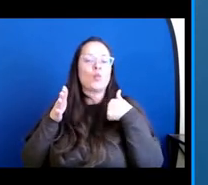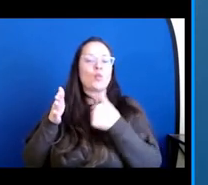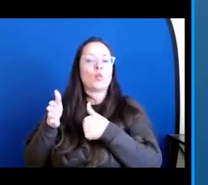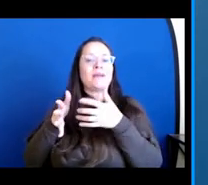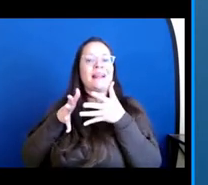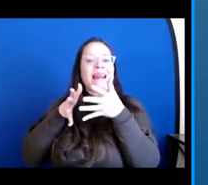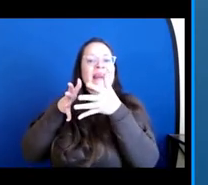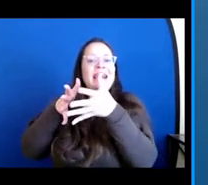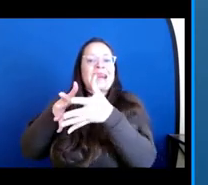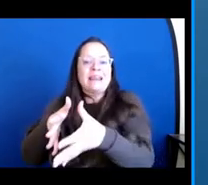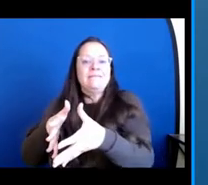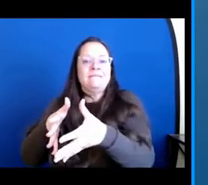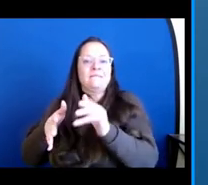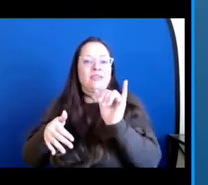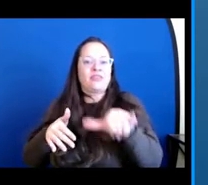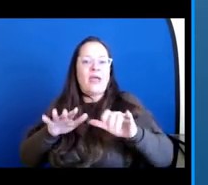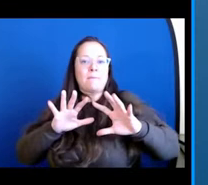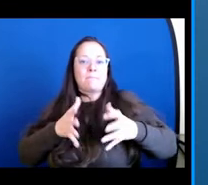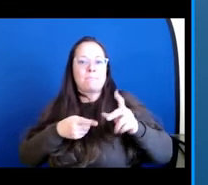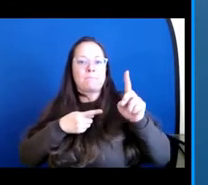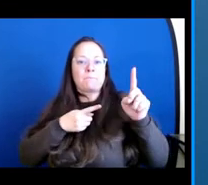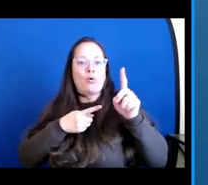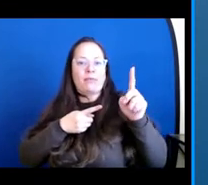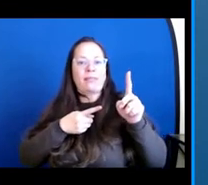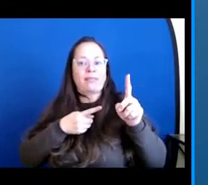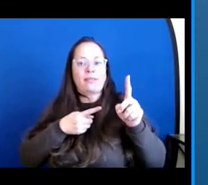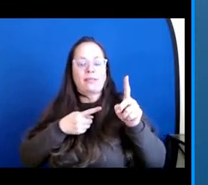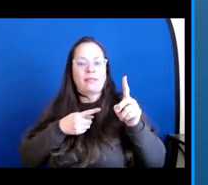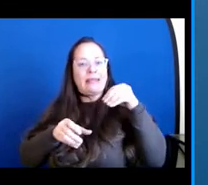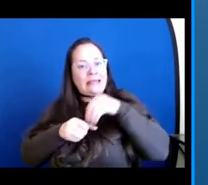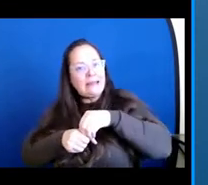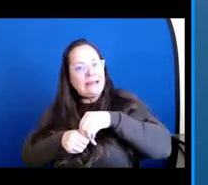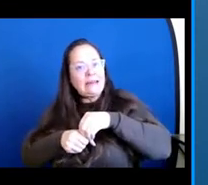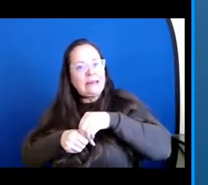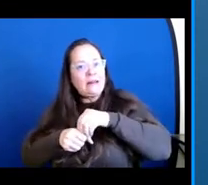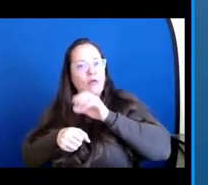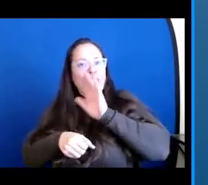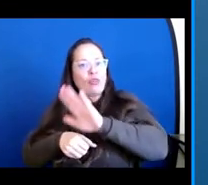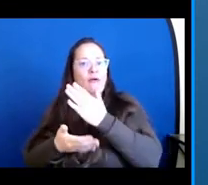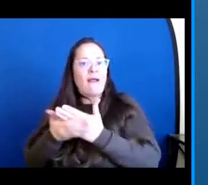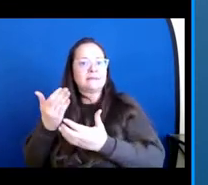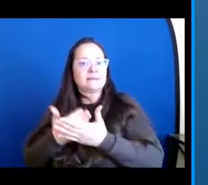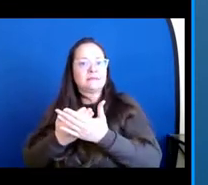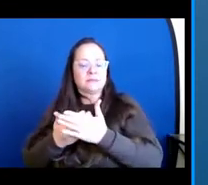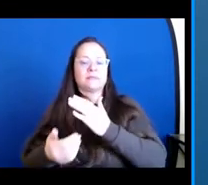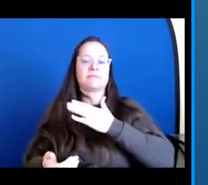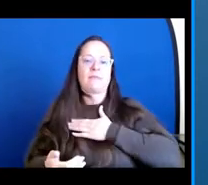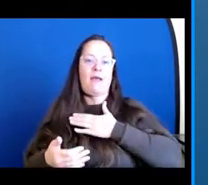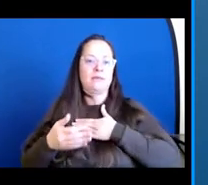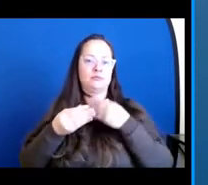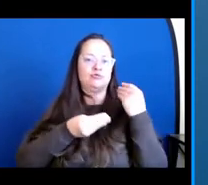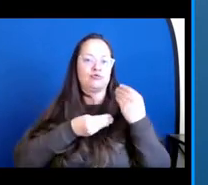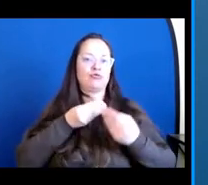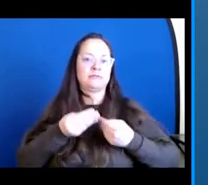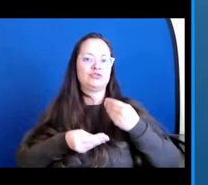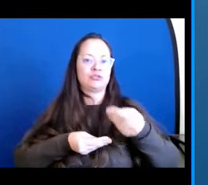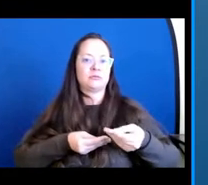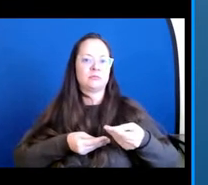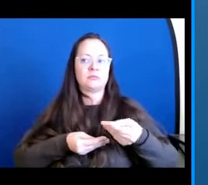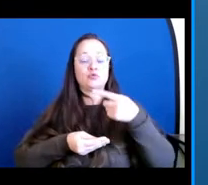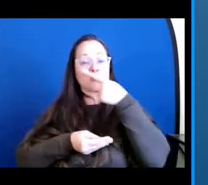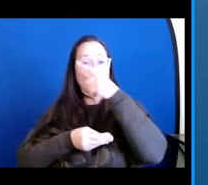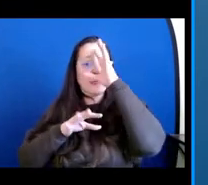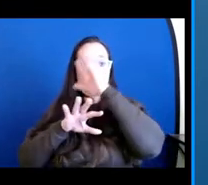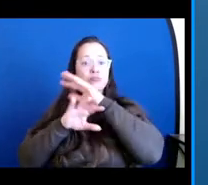and that's my generation and what precedent that we said to ensure that this story